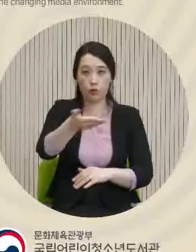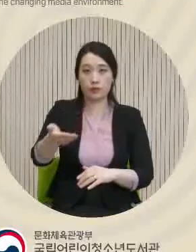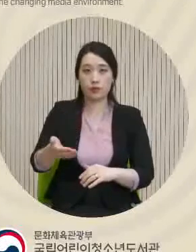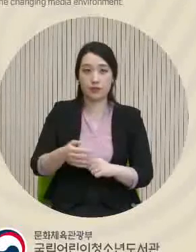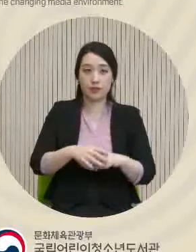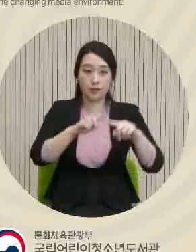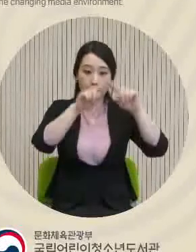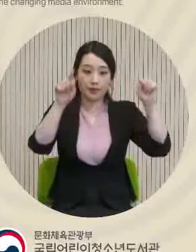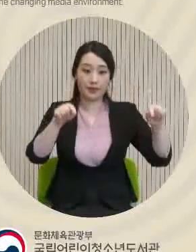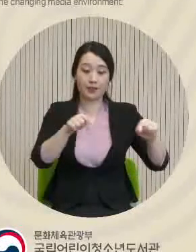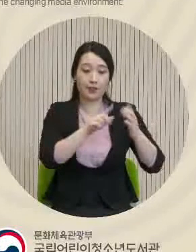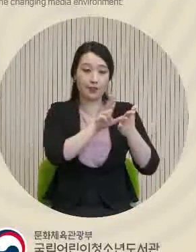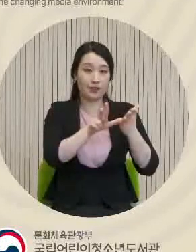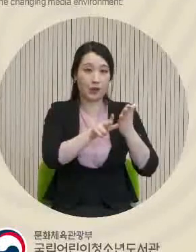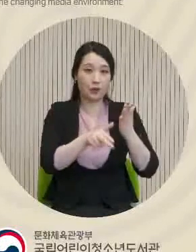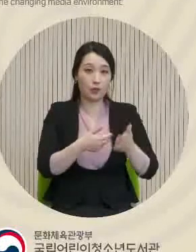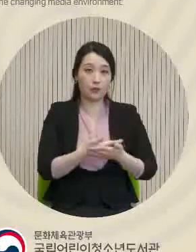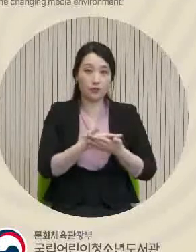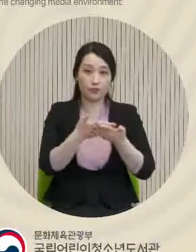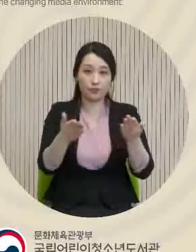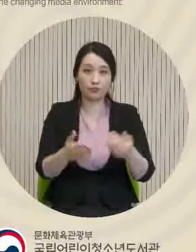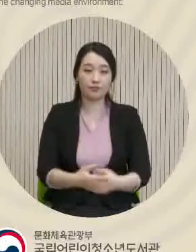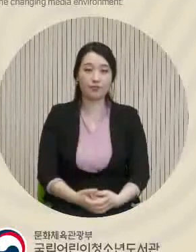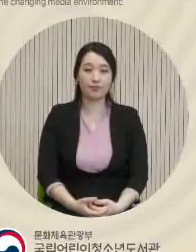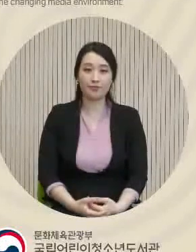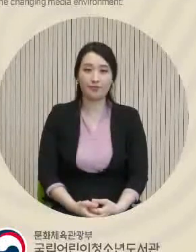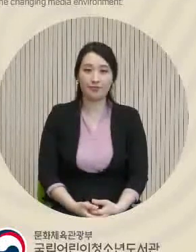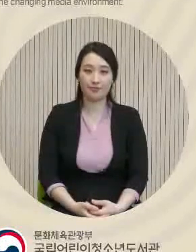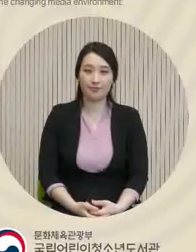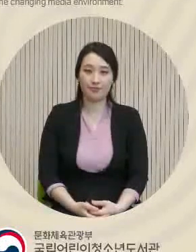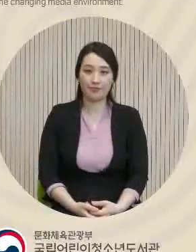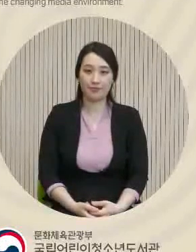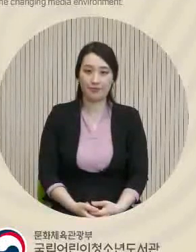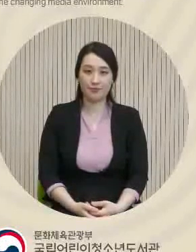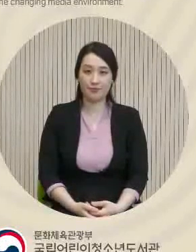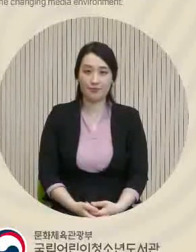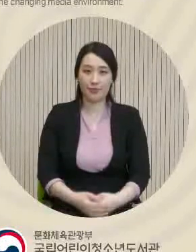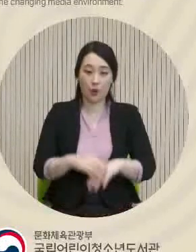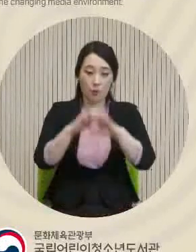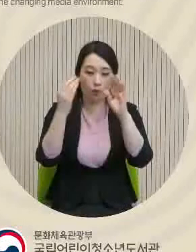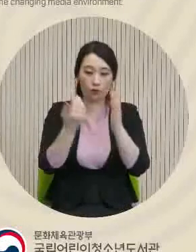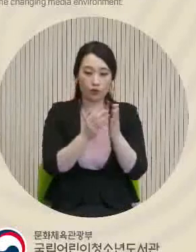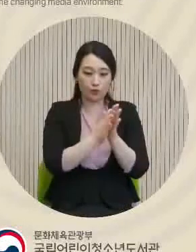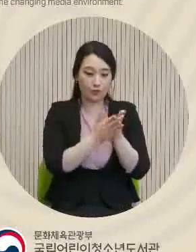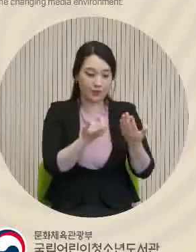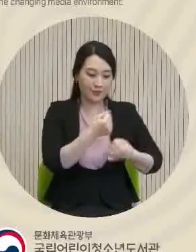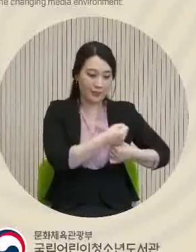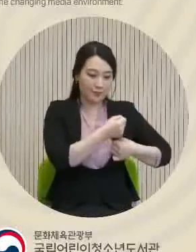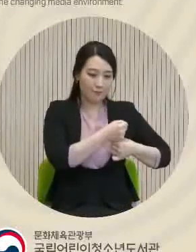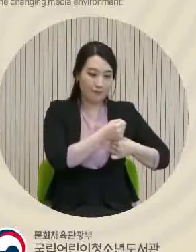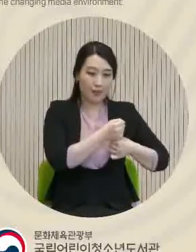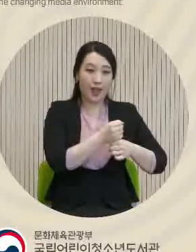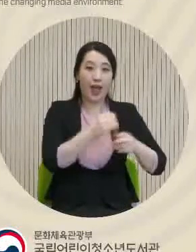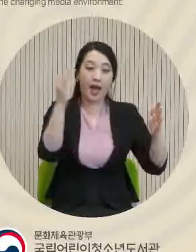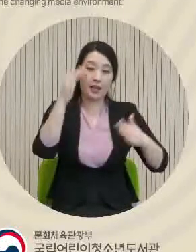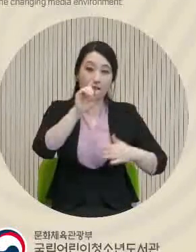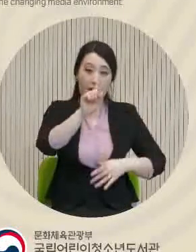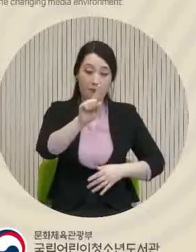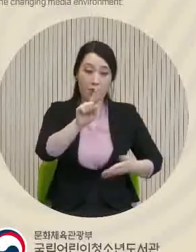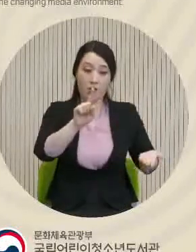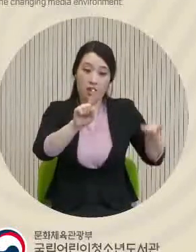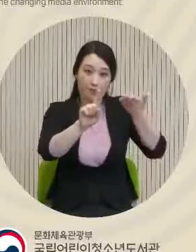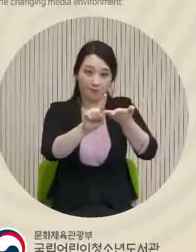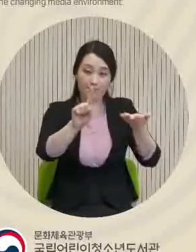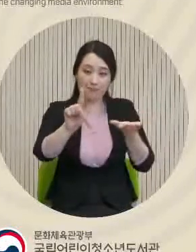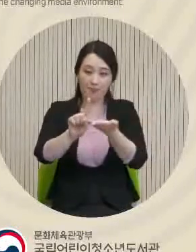schools. And those 4 schools were provided with the news cards and other education materials. So